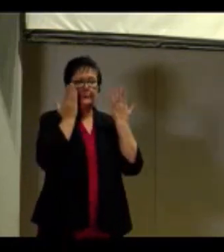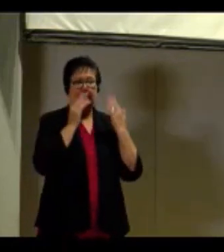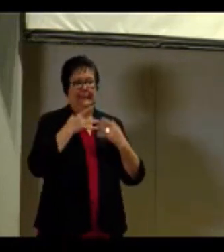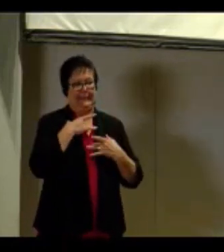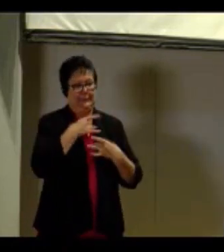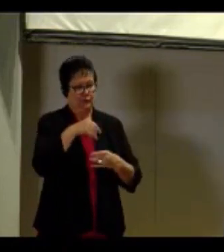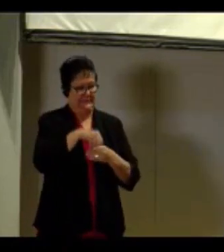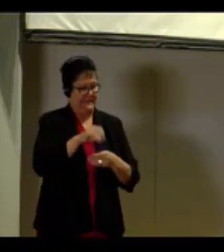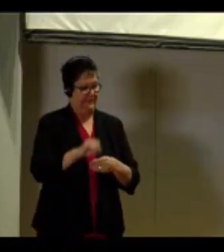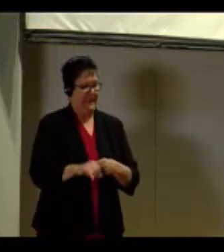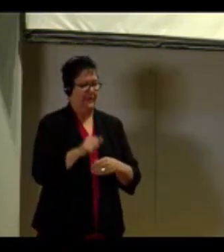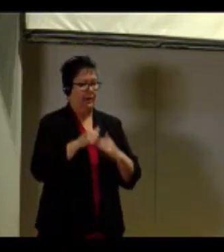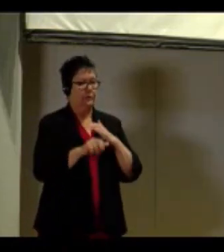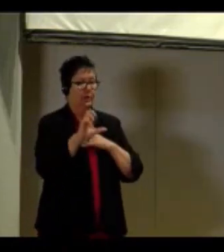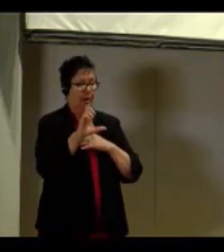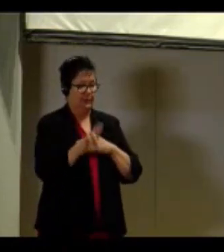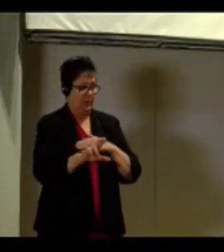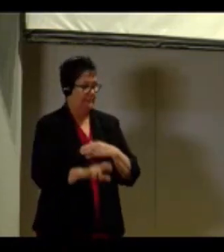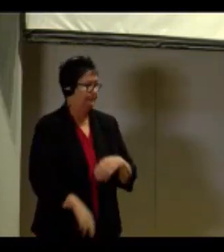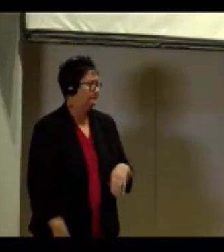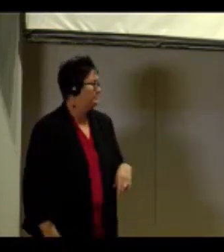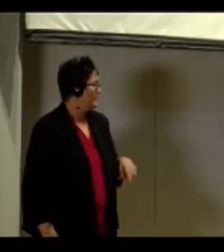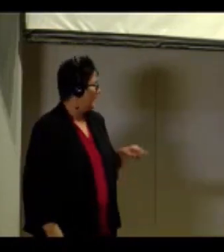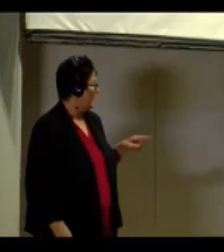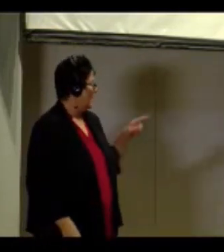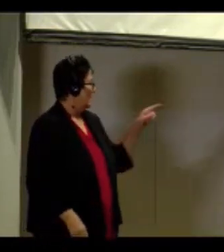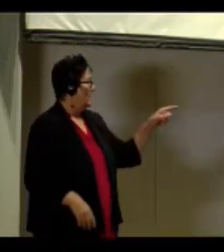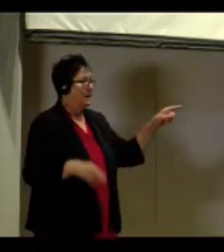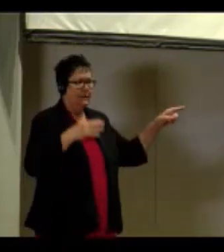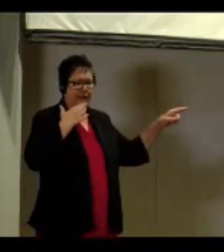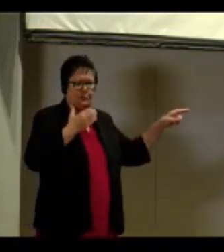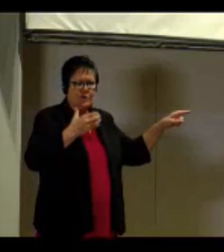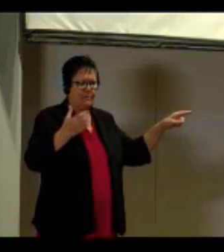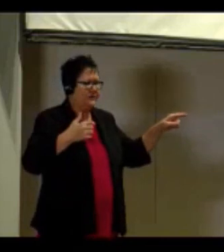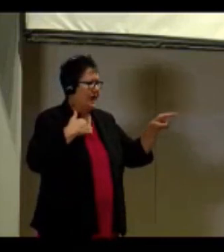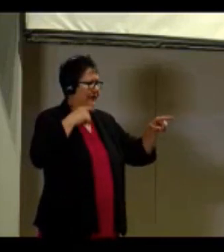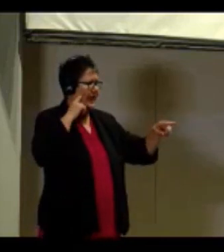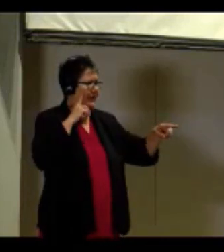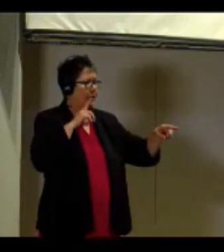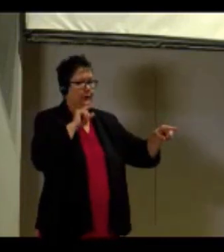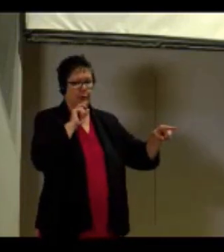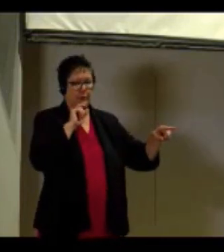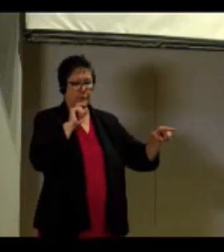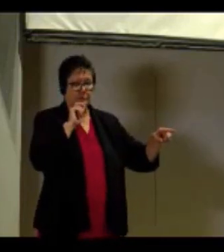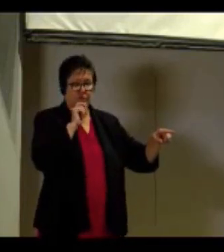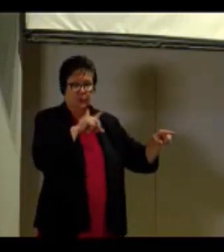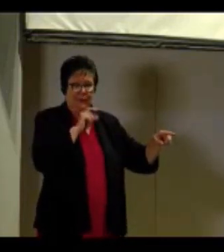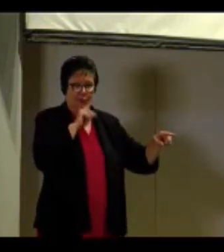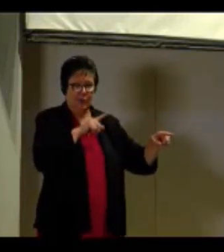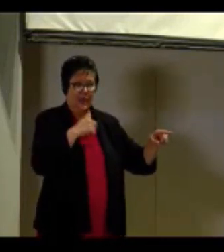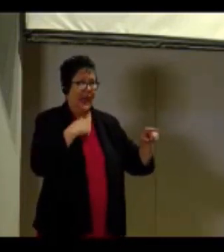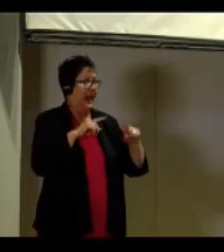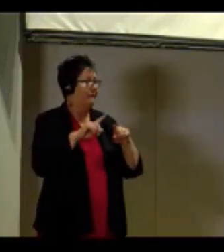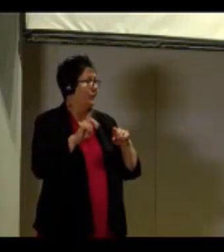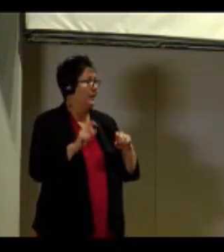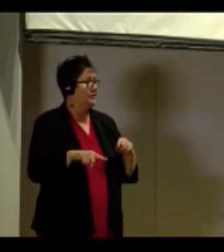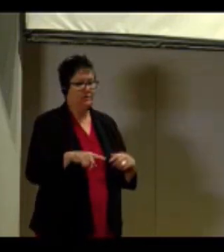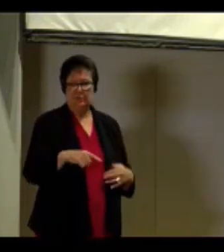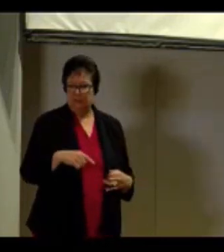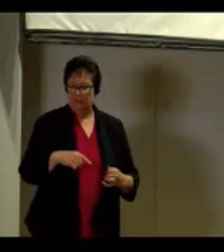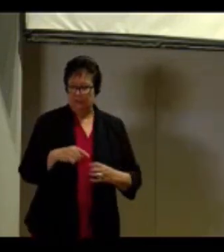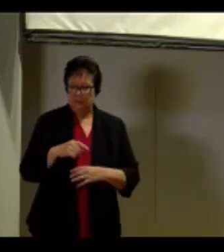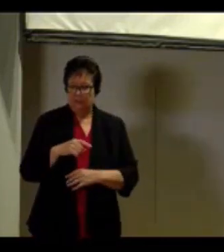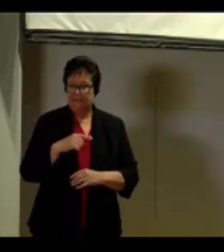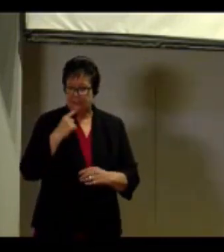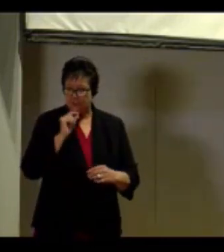Great. Thank you so much. I think we have a question from Twitter, so we'll take that and then we'll return to the floor.